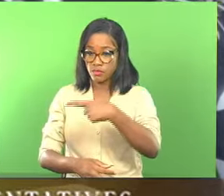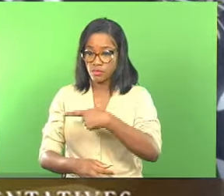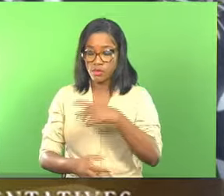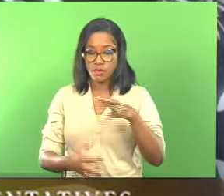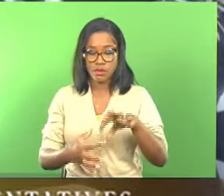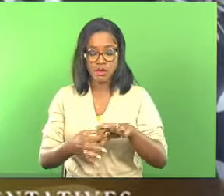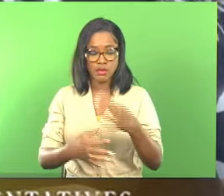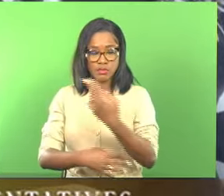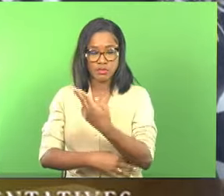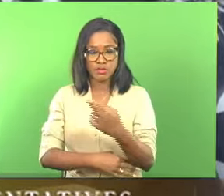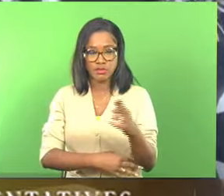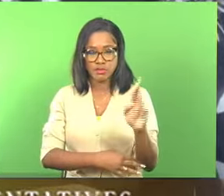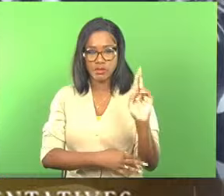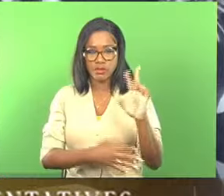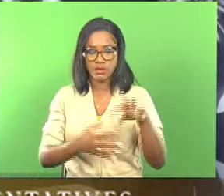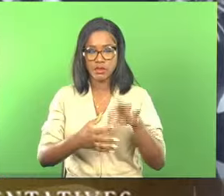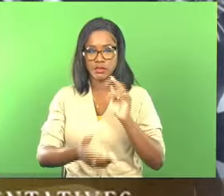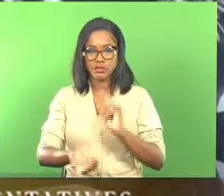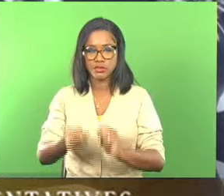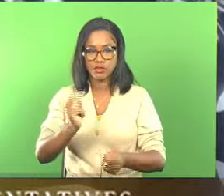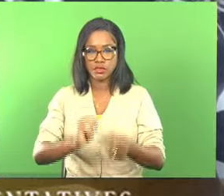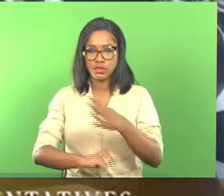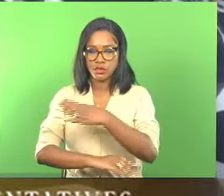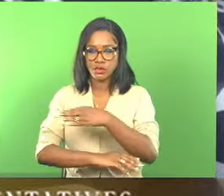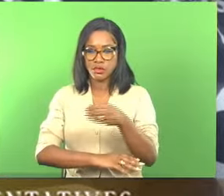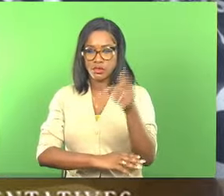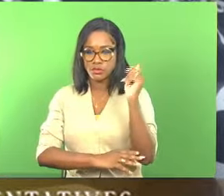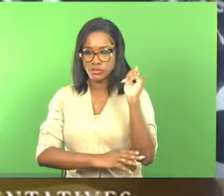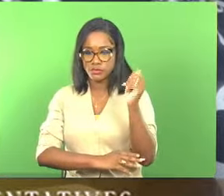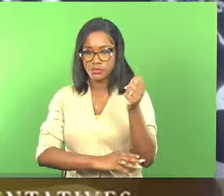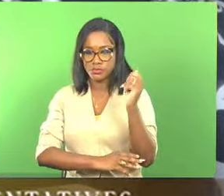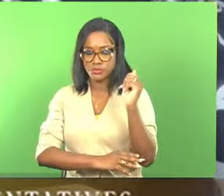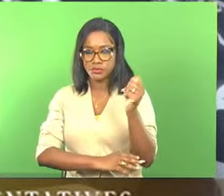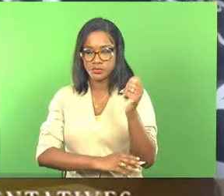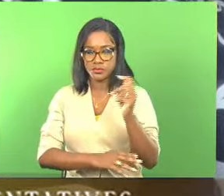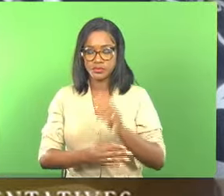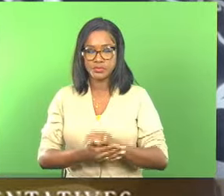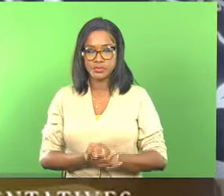the Republic of Trinidad and Tobago.